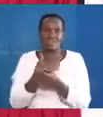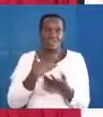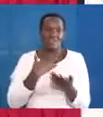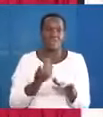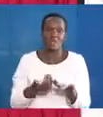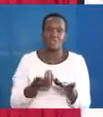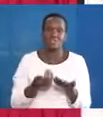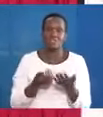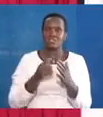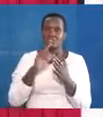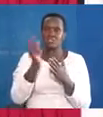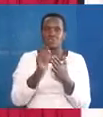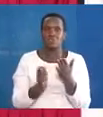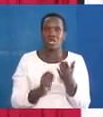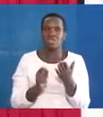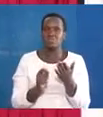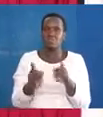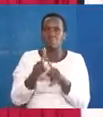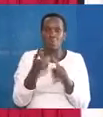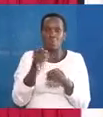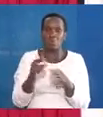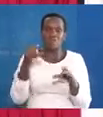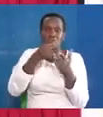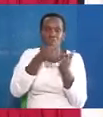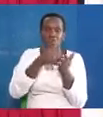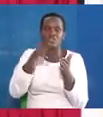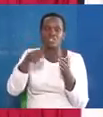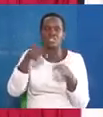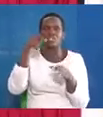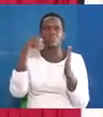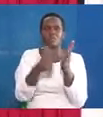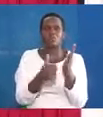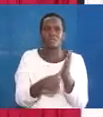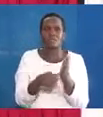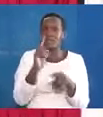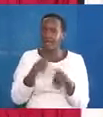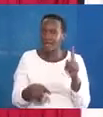wangependa iwe ndani ya hii amendment. Lakini Wakenya wenzangu, ni wakumbushe,